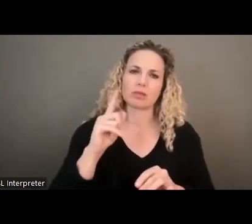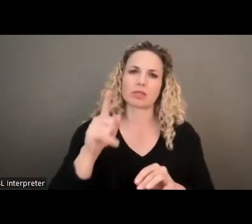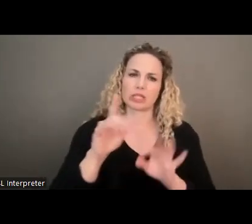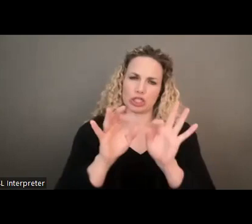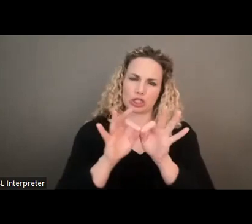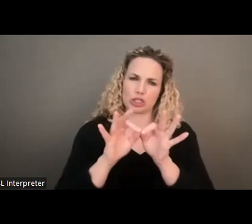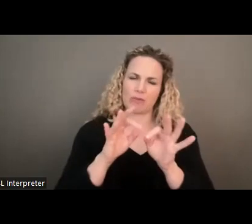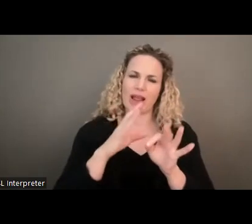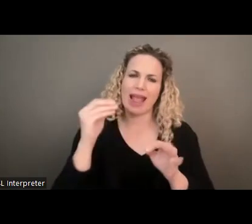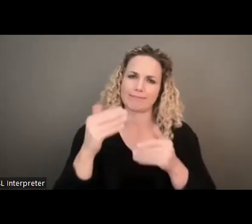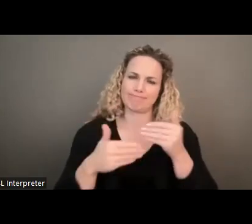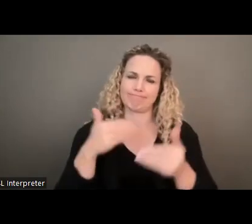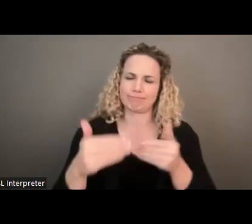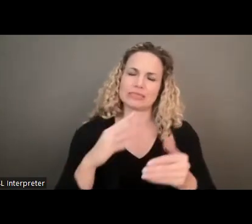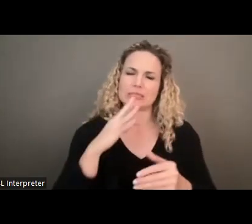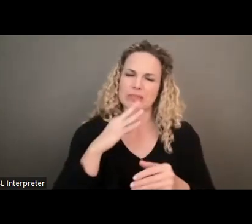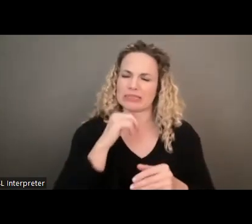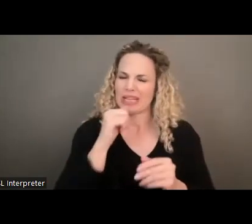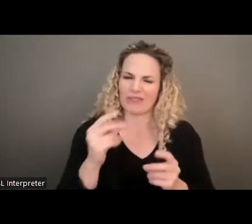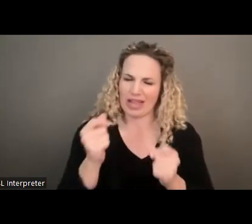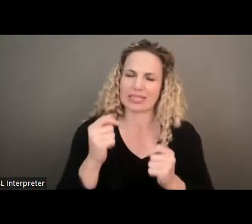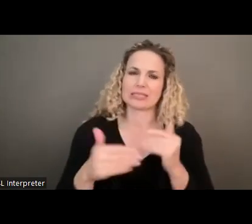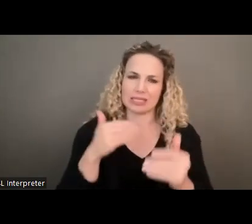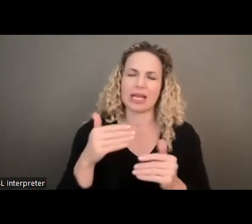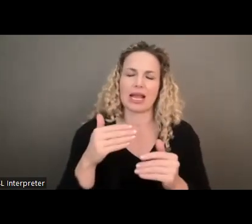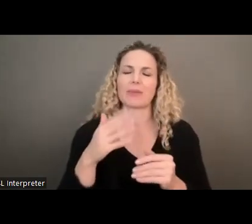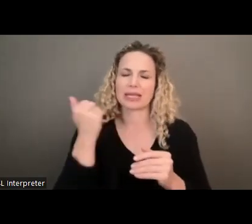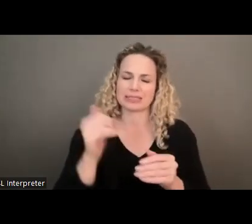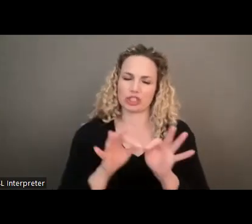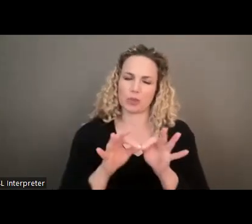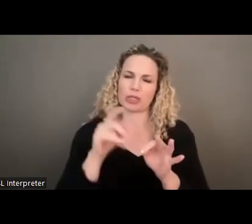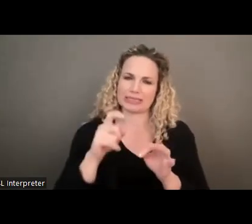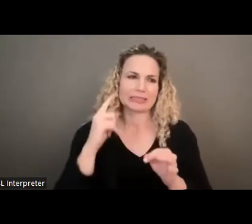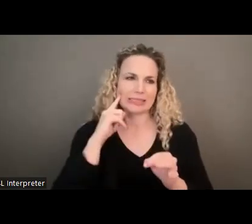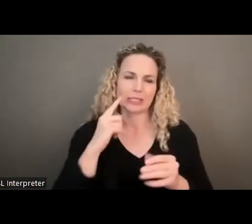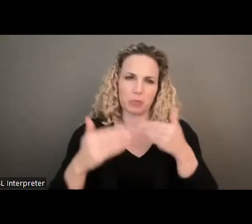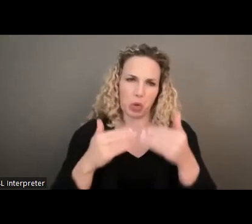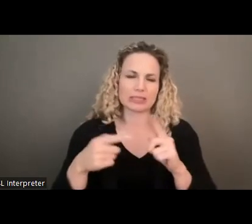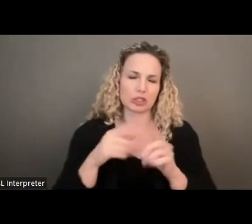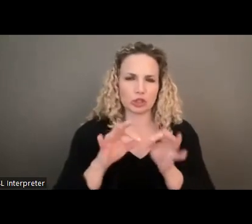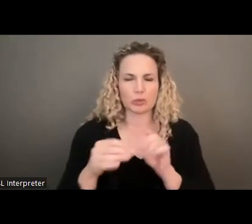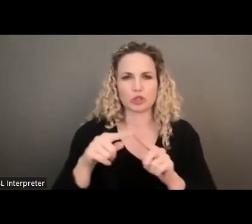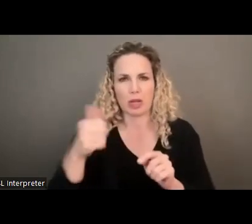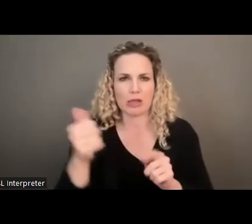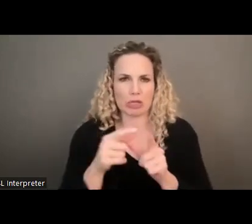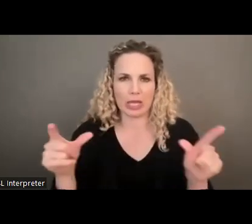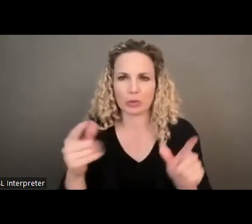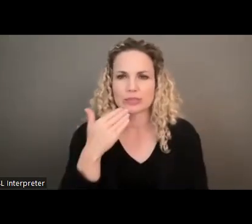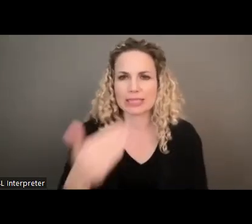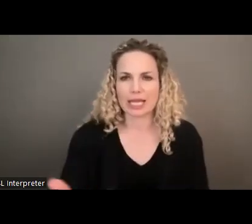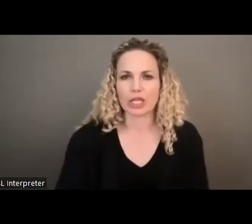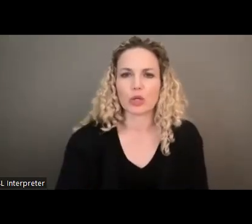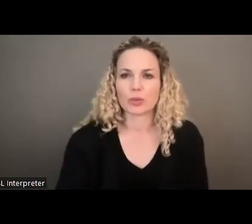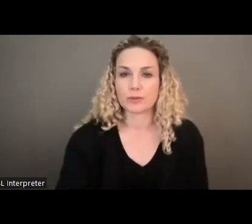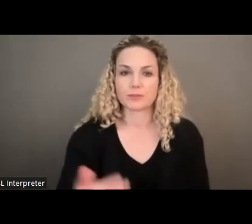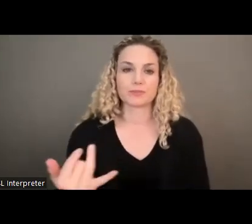interpreting simultaneously into other languages. Thank you. Para